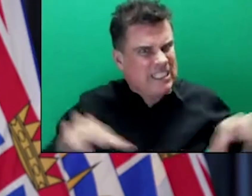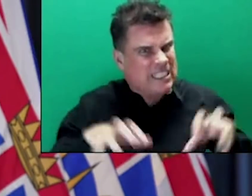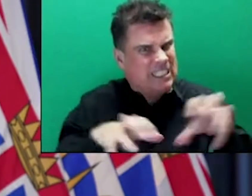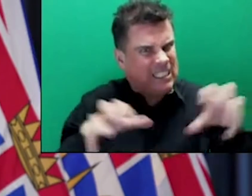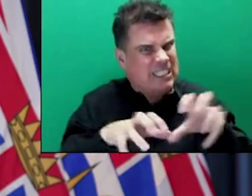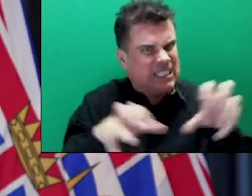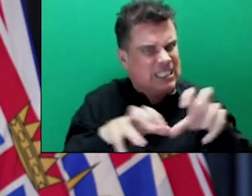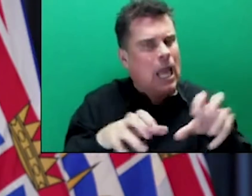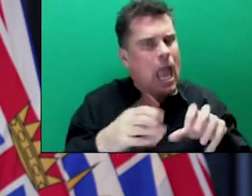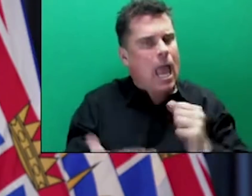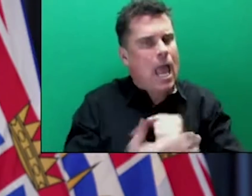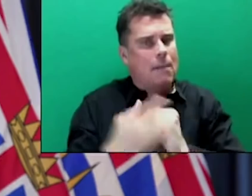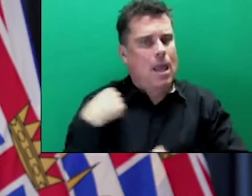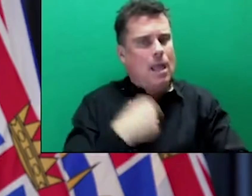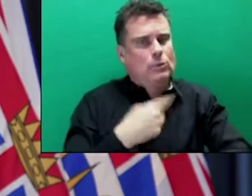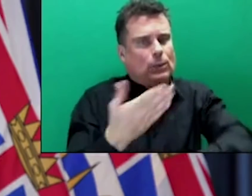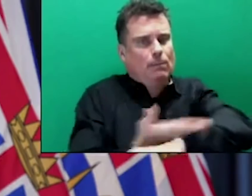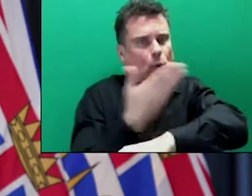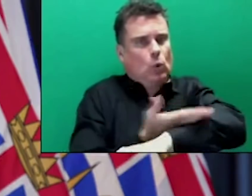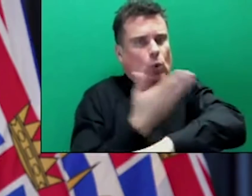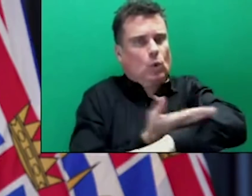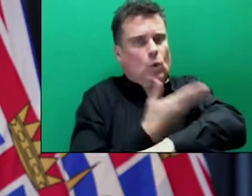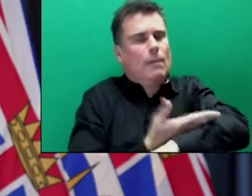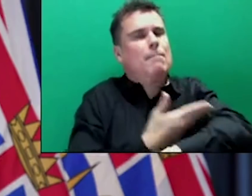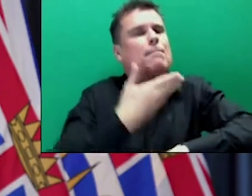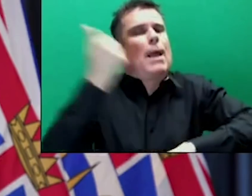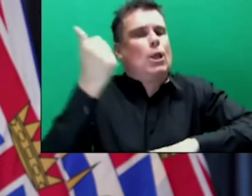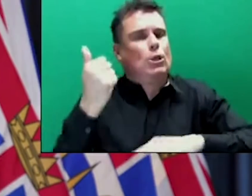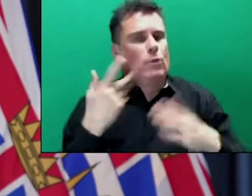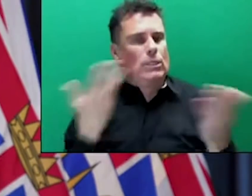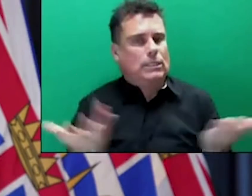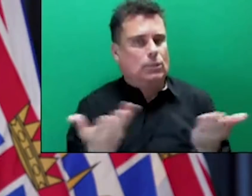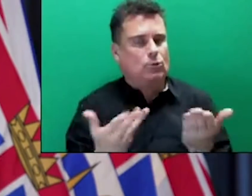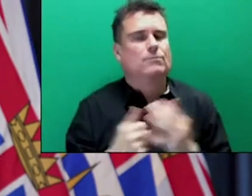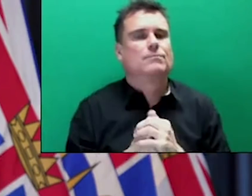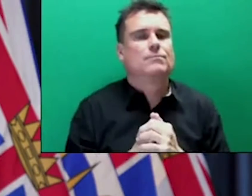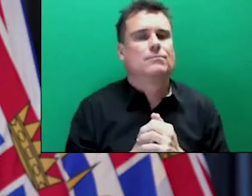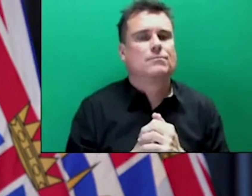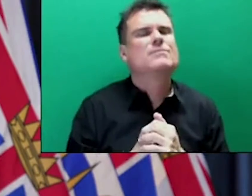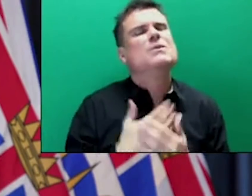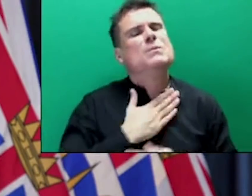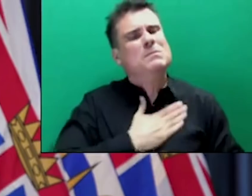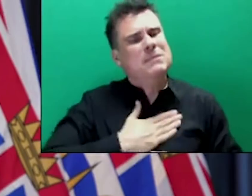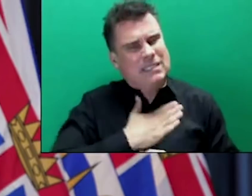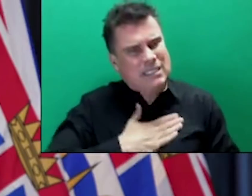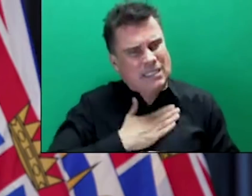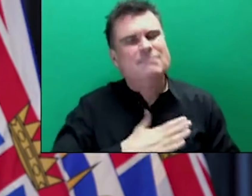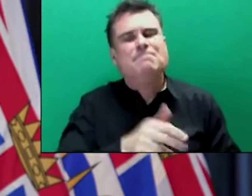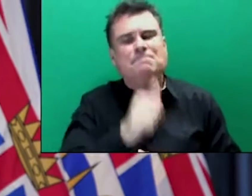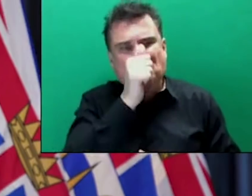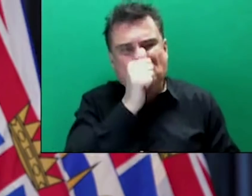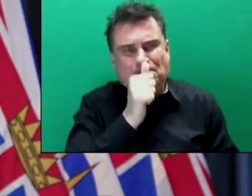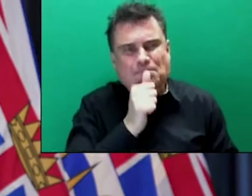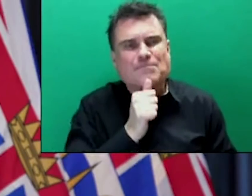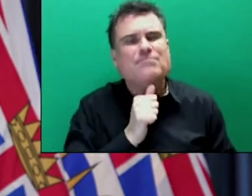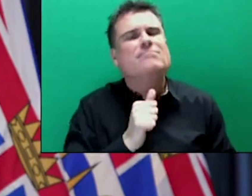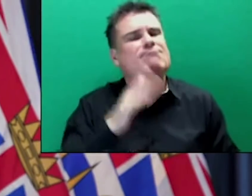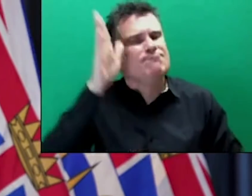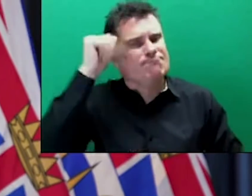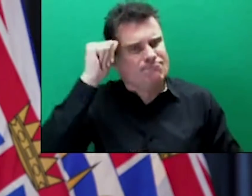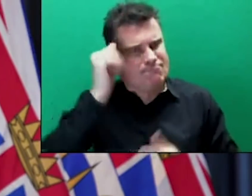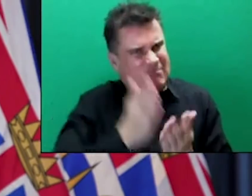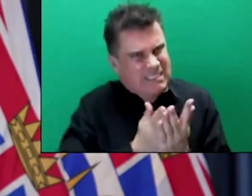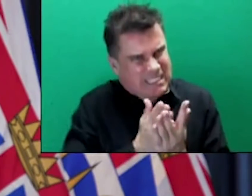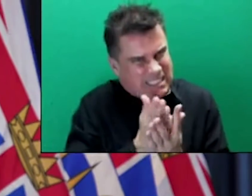we know that things like vaccines are so close and that we will save lives by taking these measures and